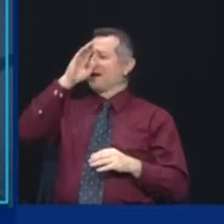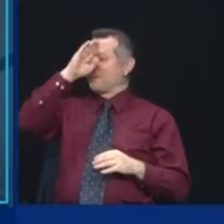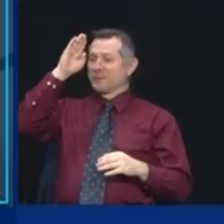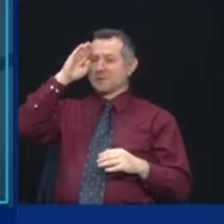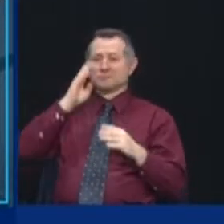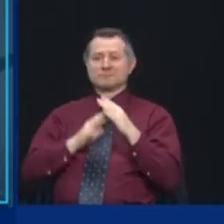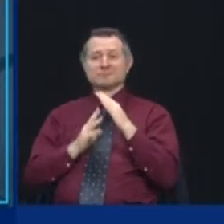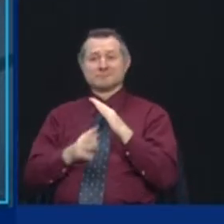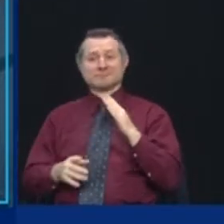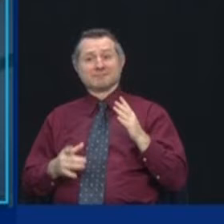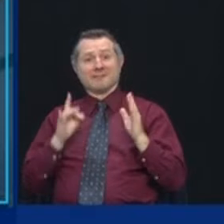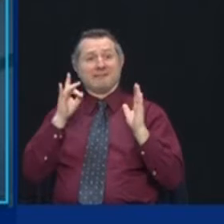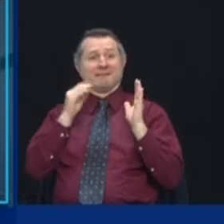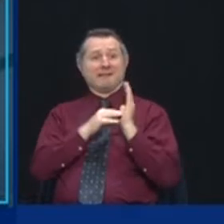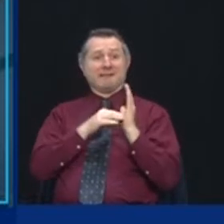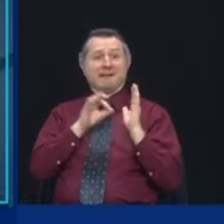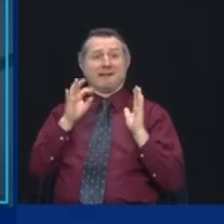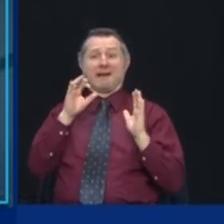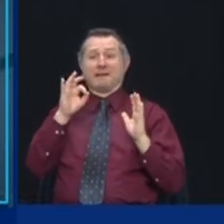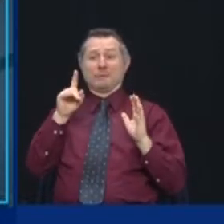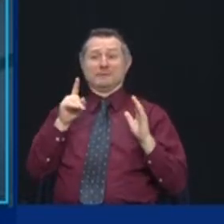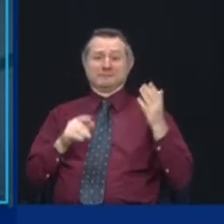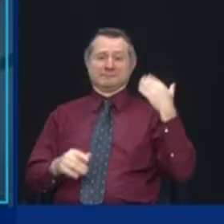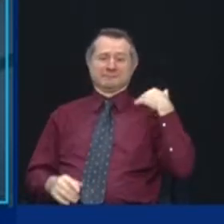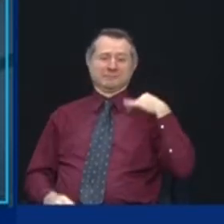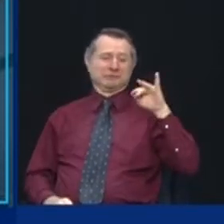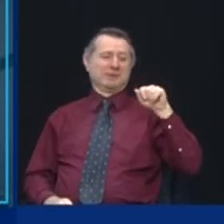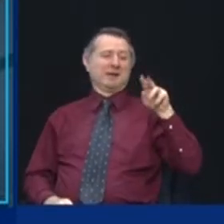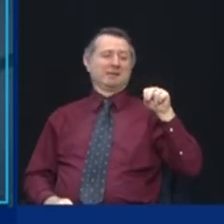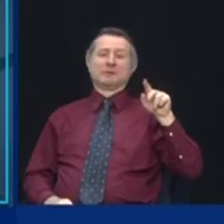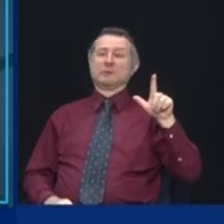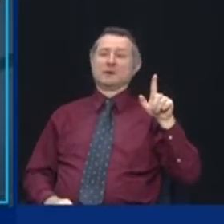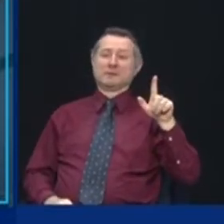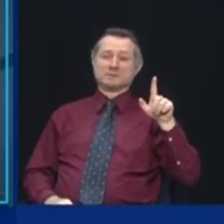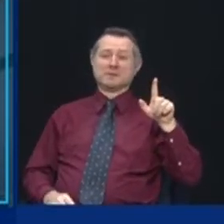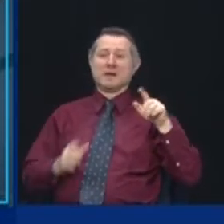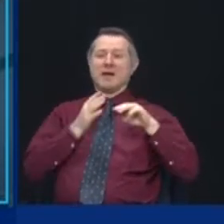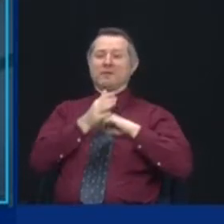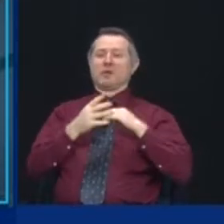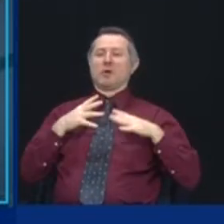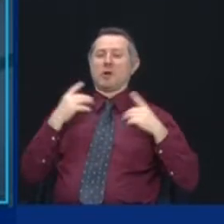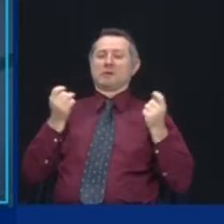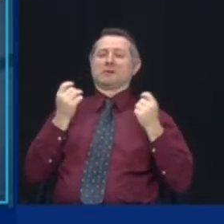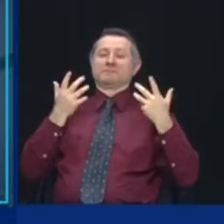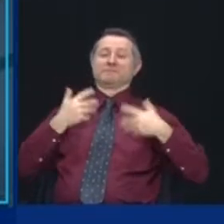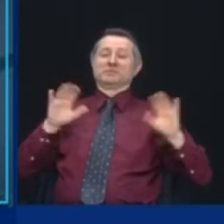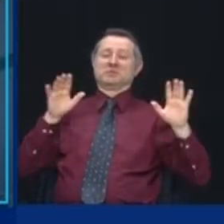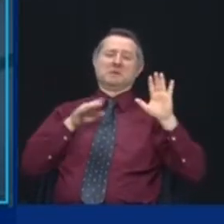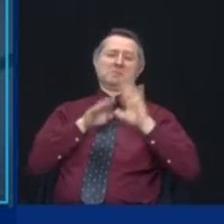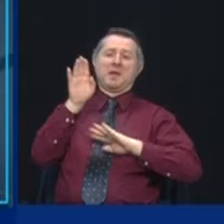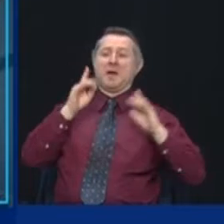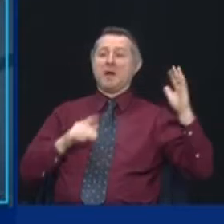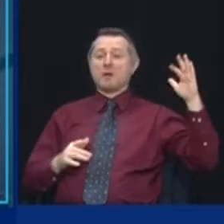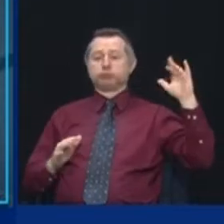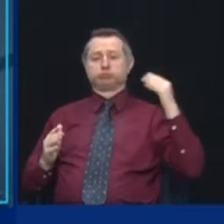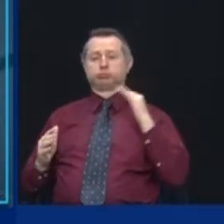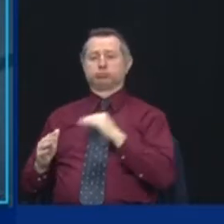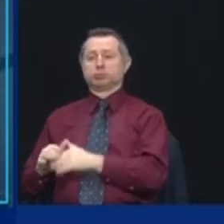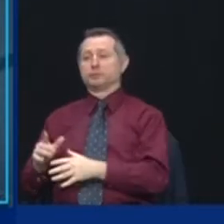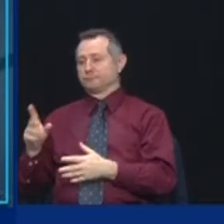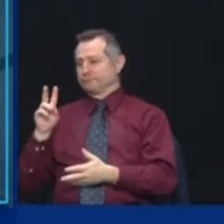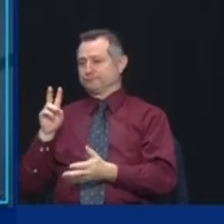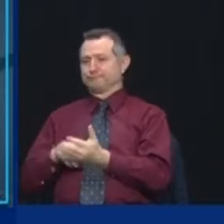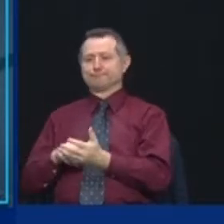8,900 in January, post-holiday surge. We're now down to 2,600.